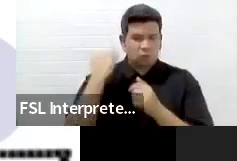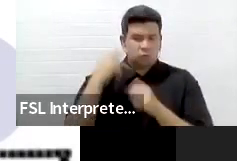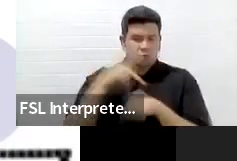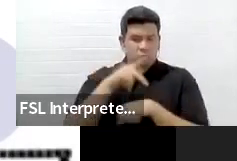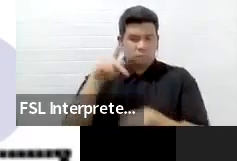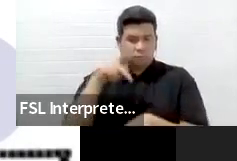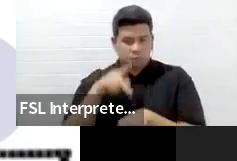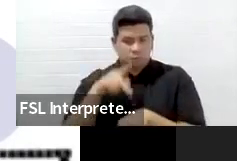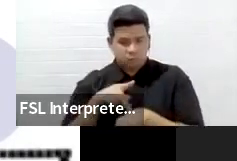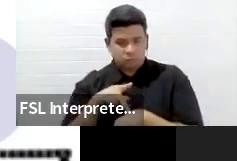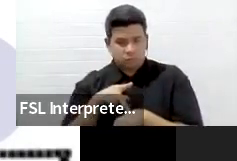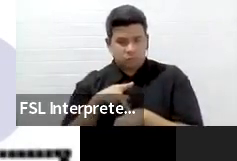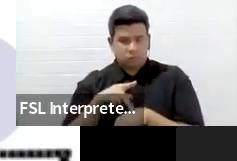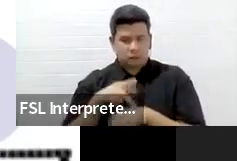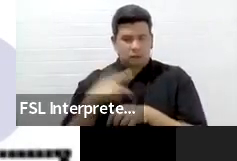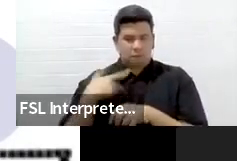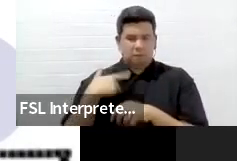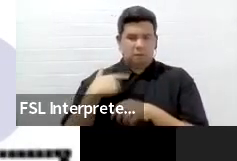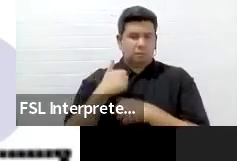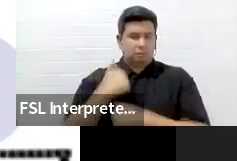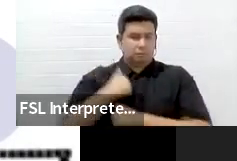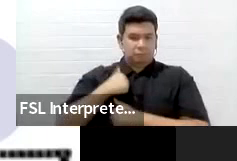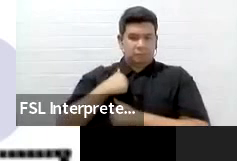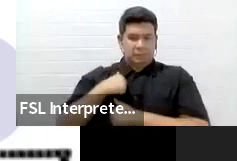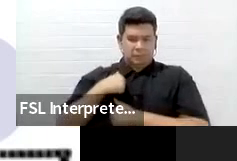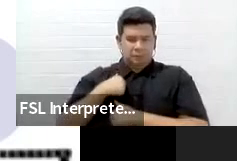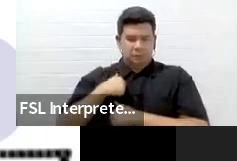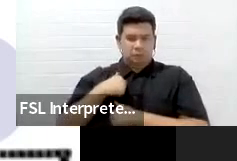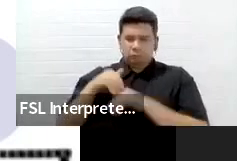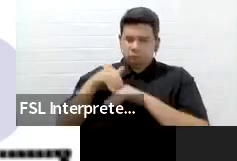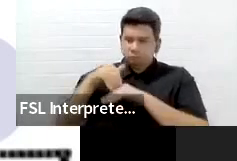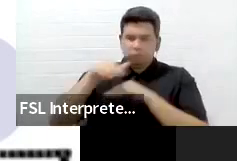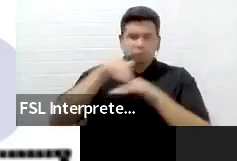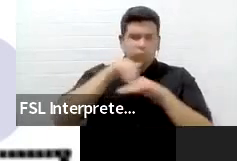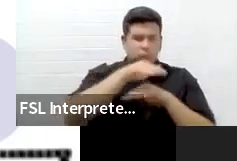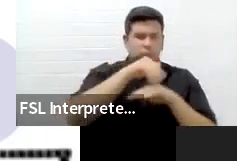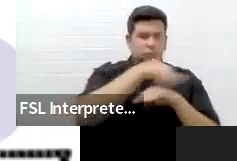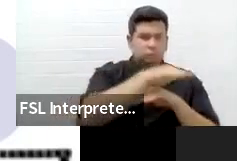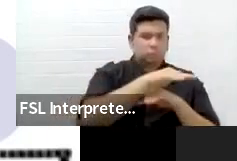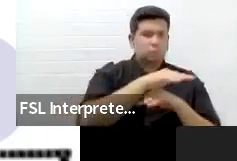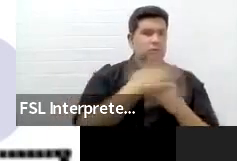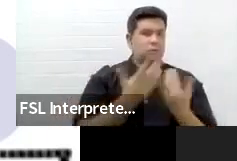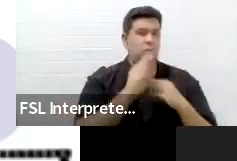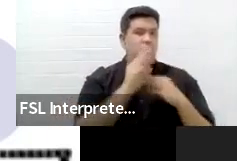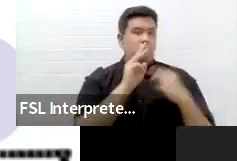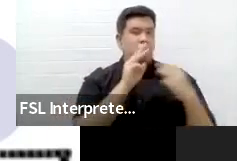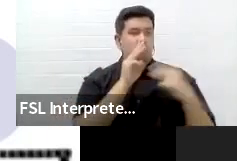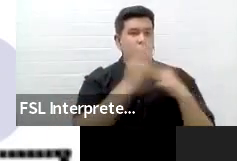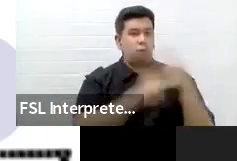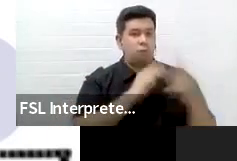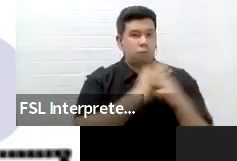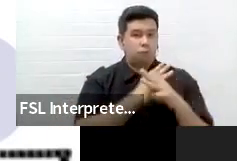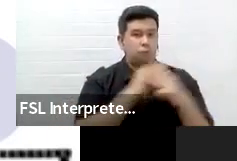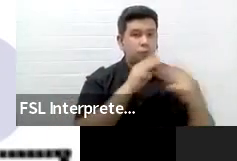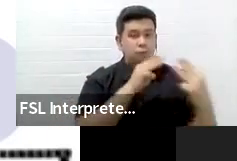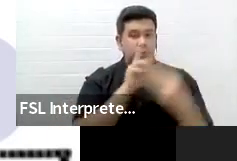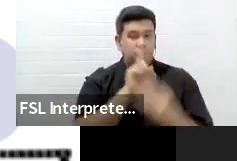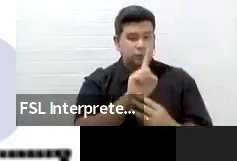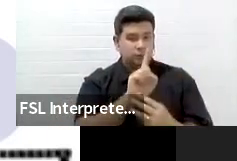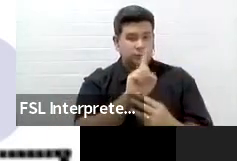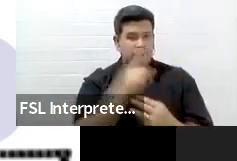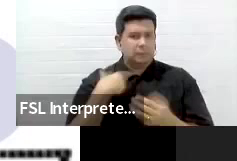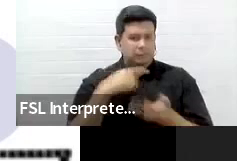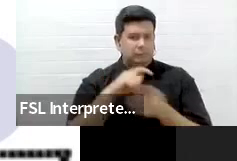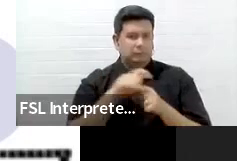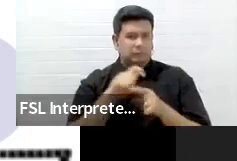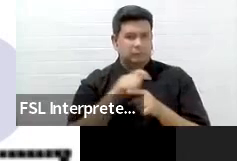to mobilize troops for the war efforts in World War I. We already had training camps